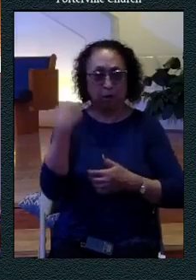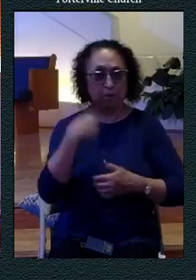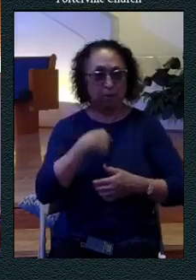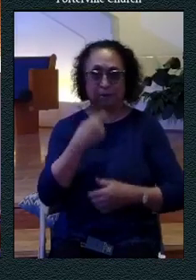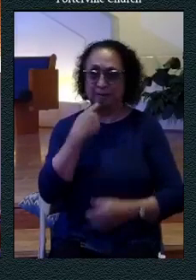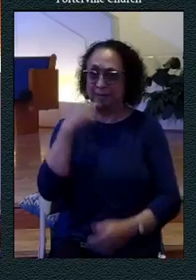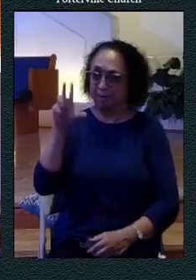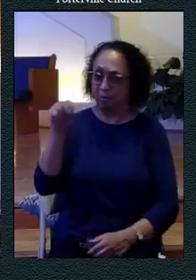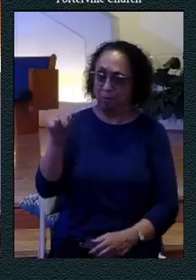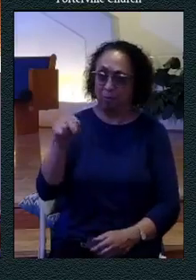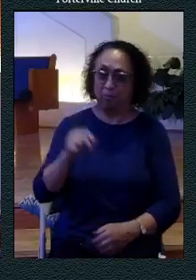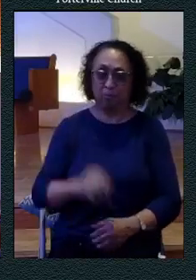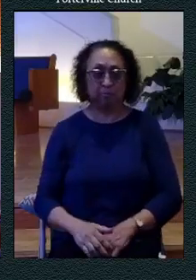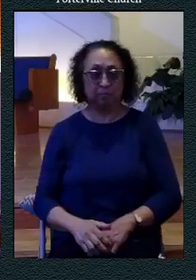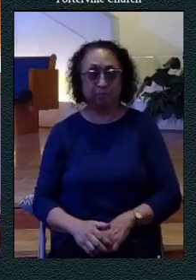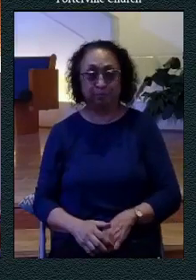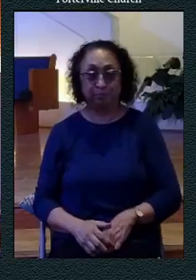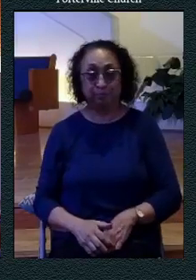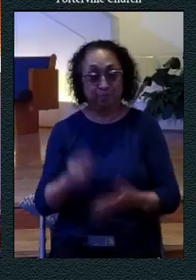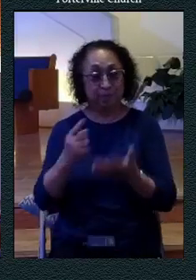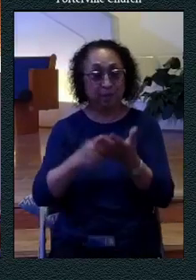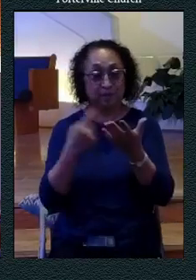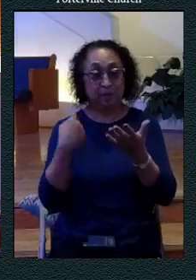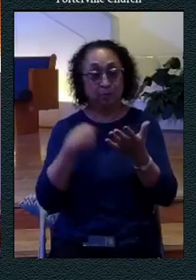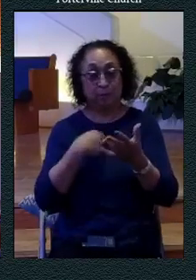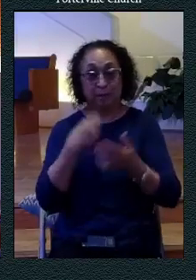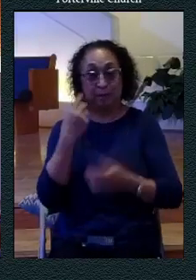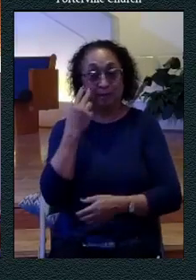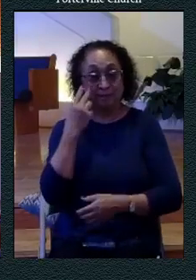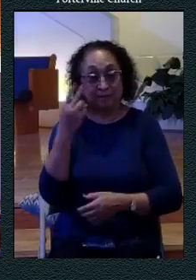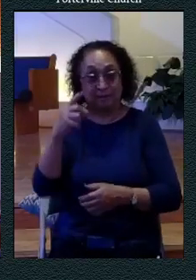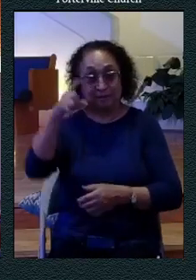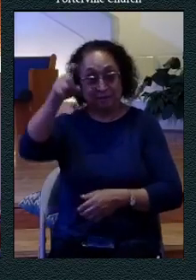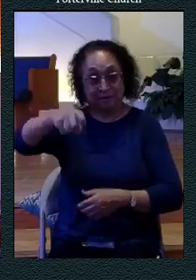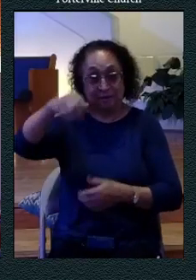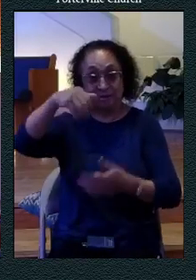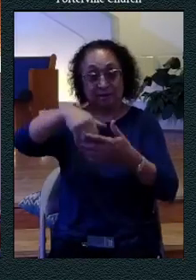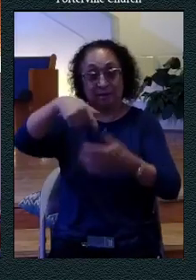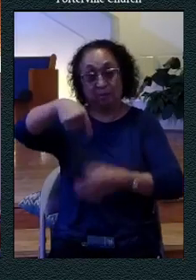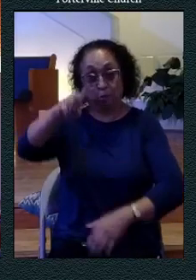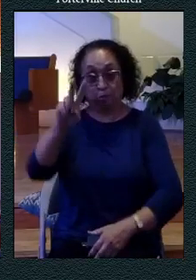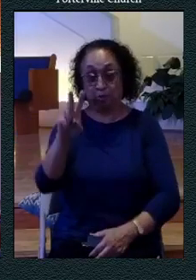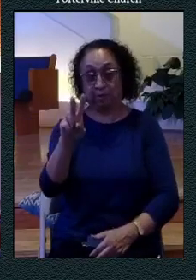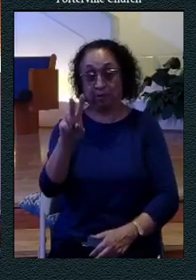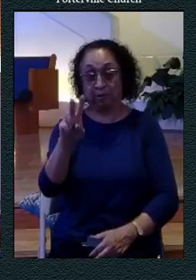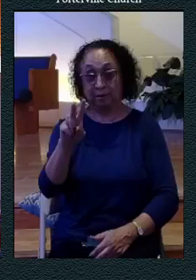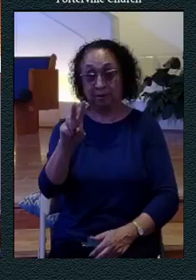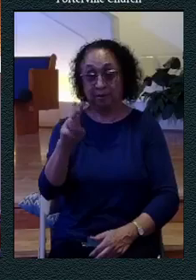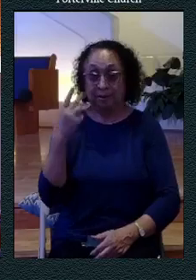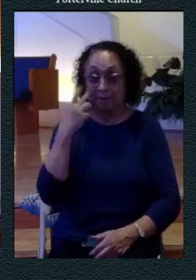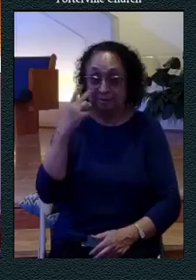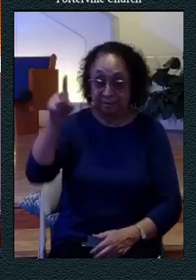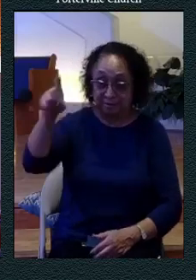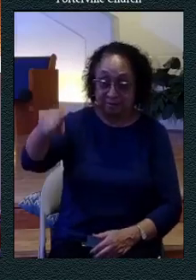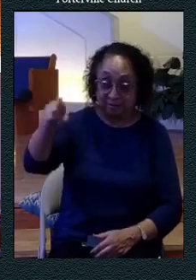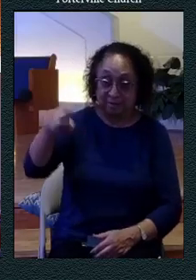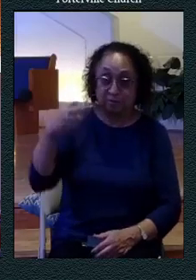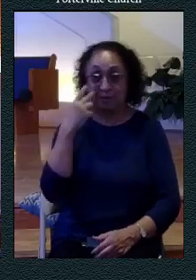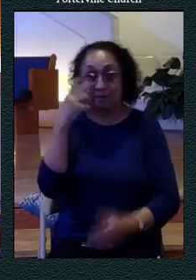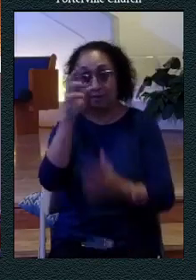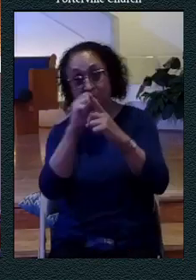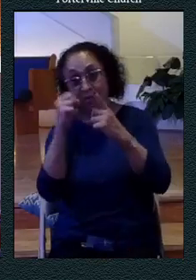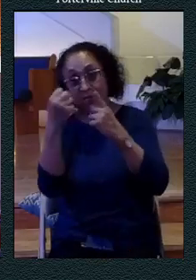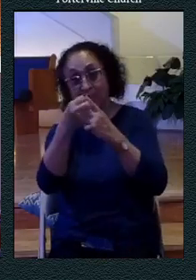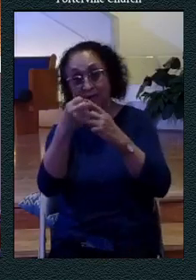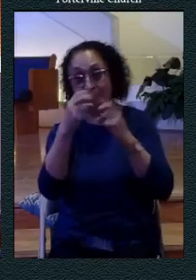we look at the needs. You look at the needs just in Porterville, they are overwhelming. You start looking at society, you start looking